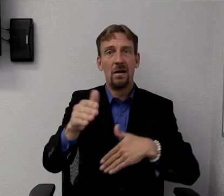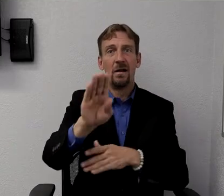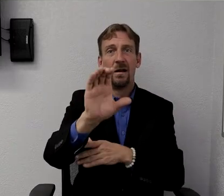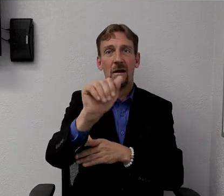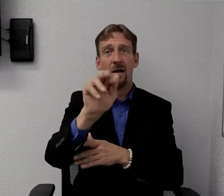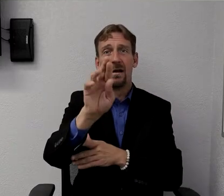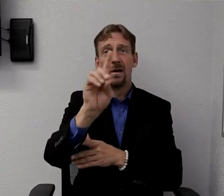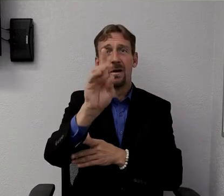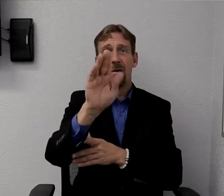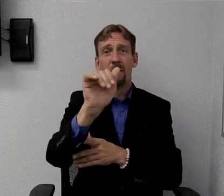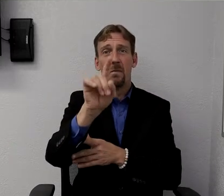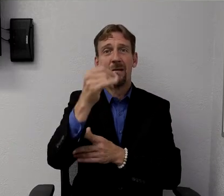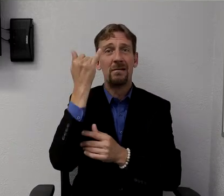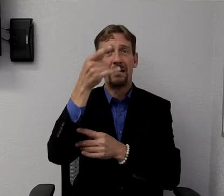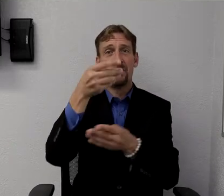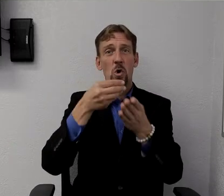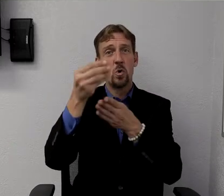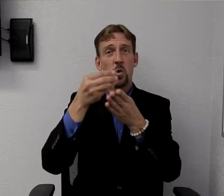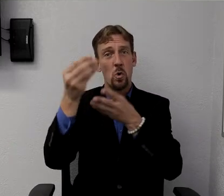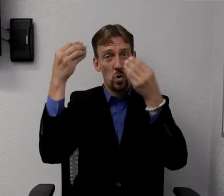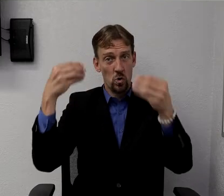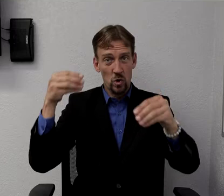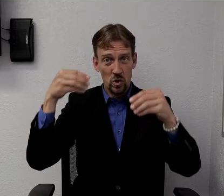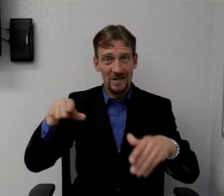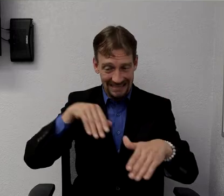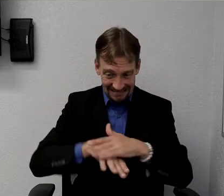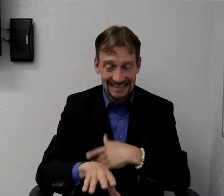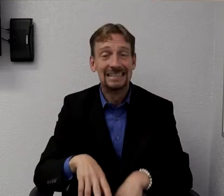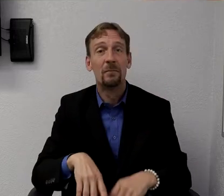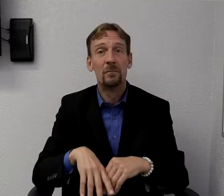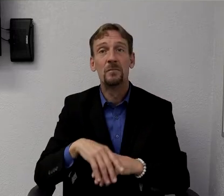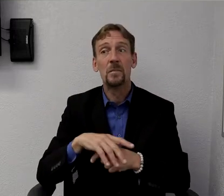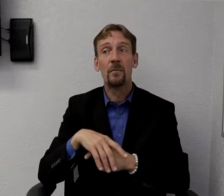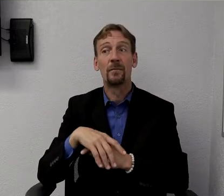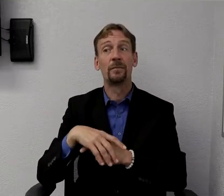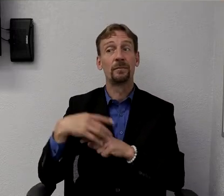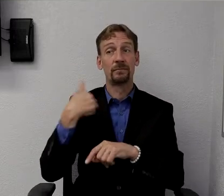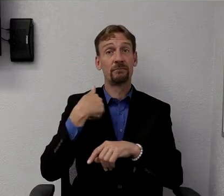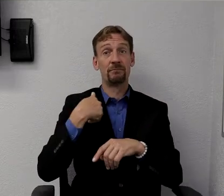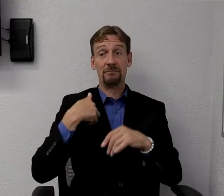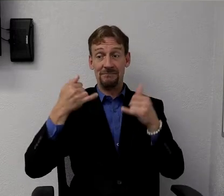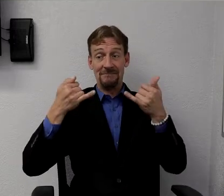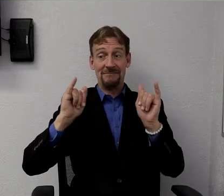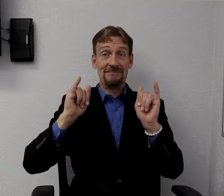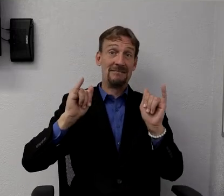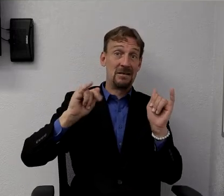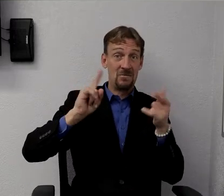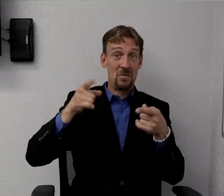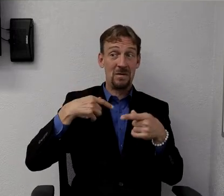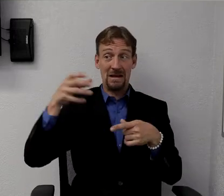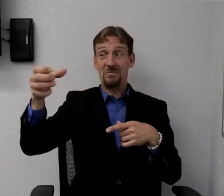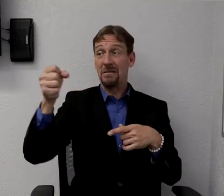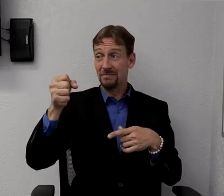store, you definitely, I still go, I grab things, I don't know who's